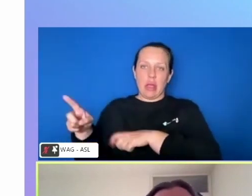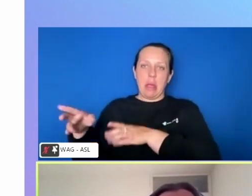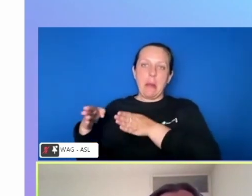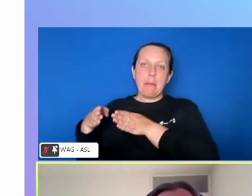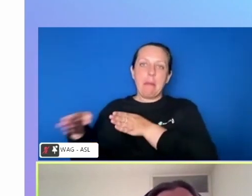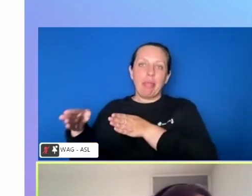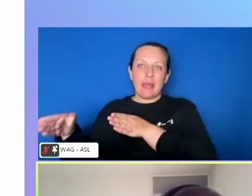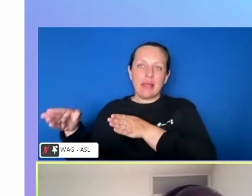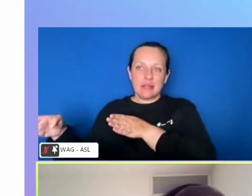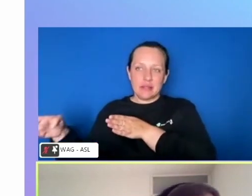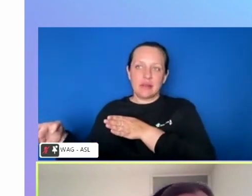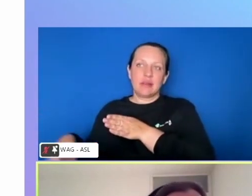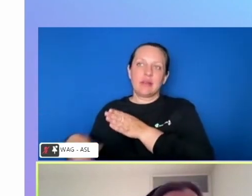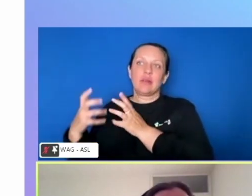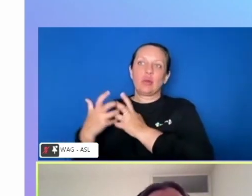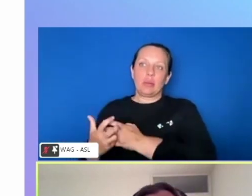meet outcomes.